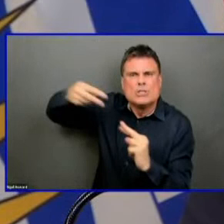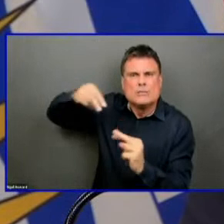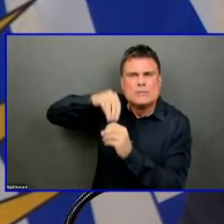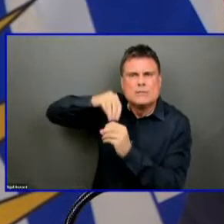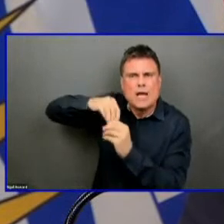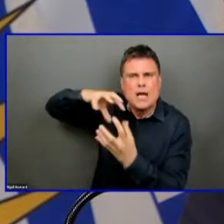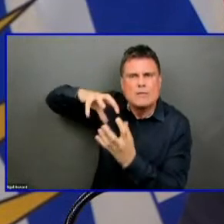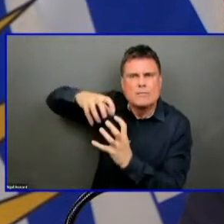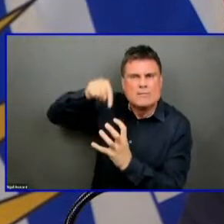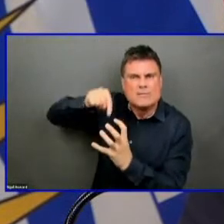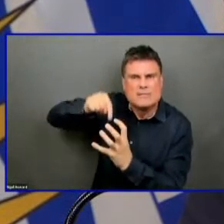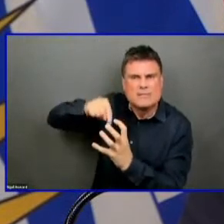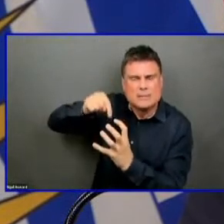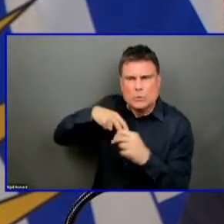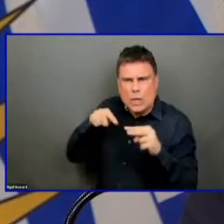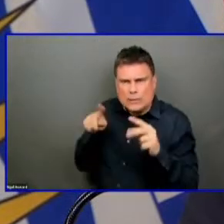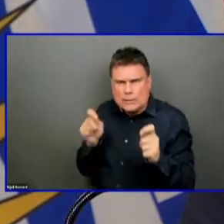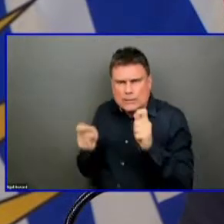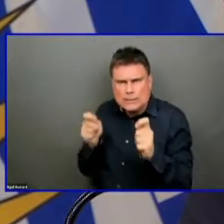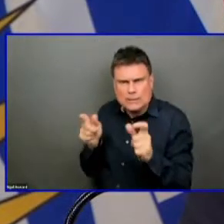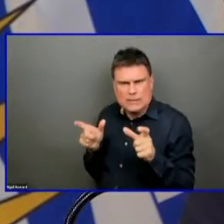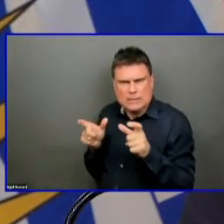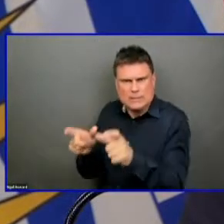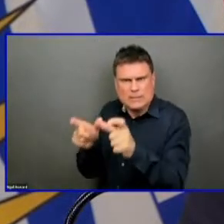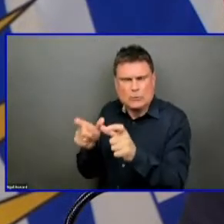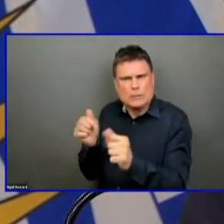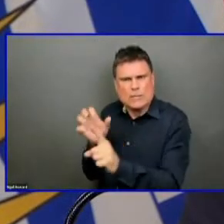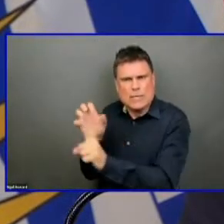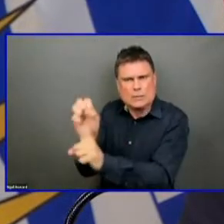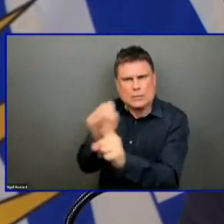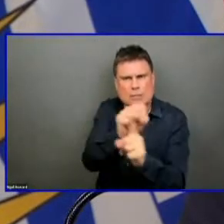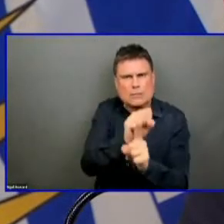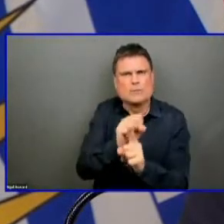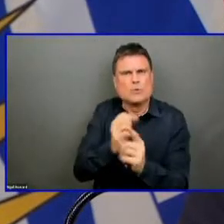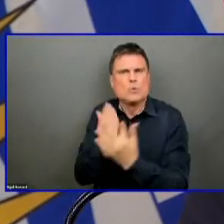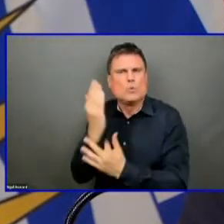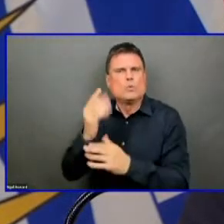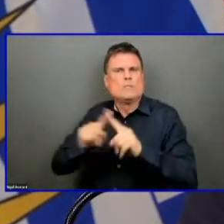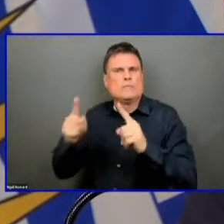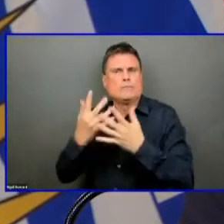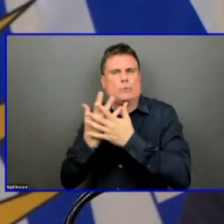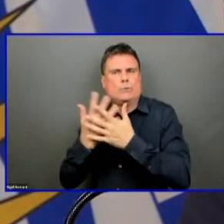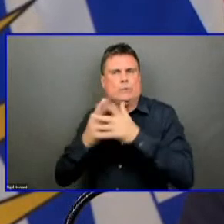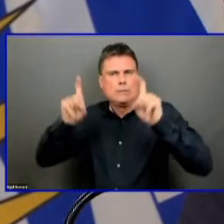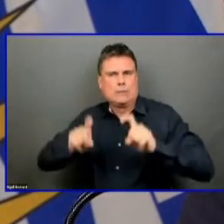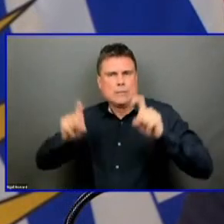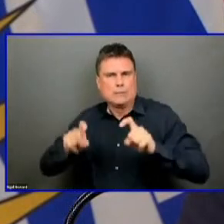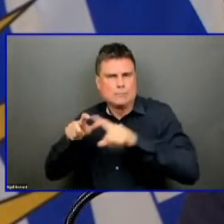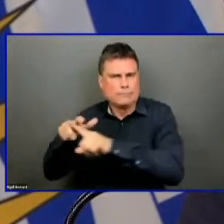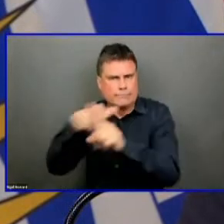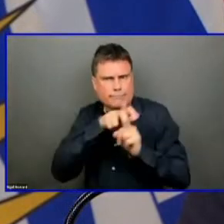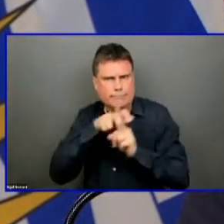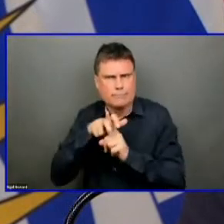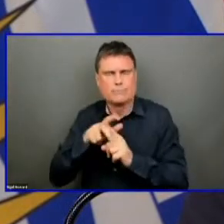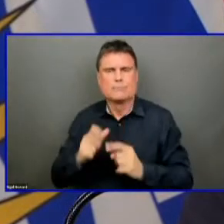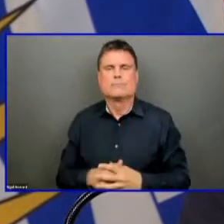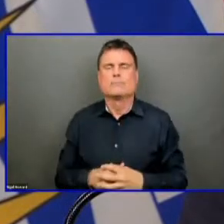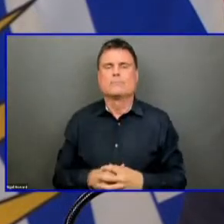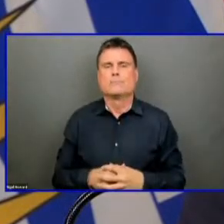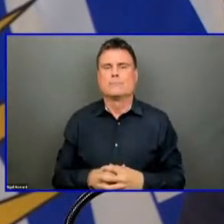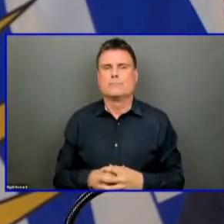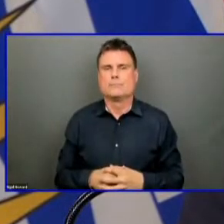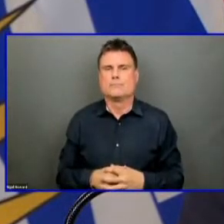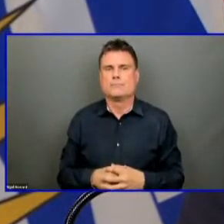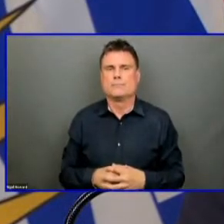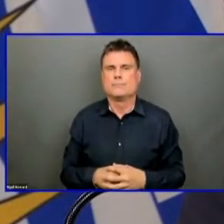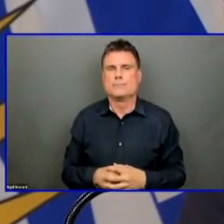that question. My second question is, you had said that we are testing bamlanivimab in Surrey Hospital.